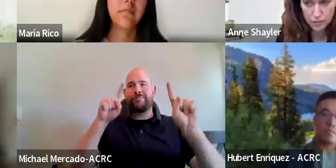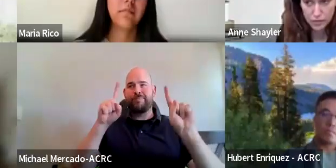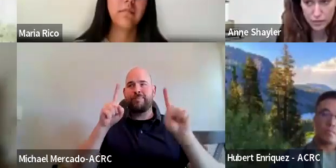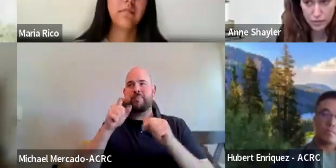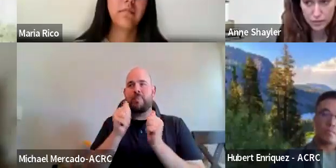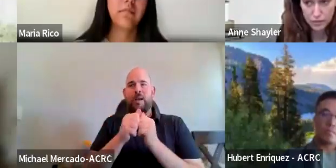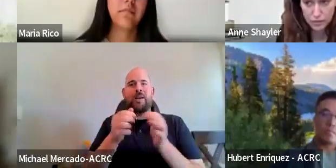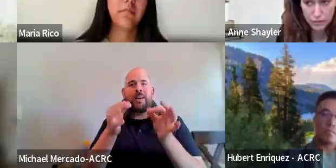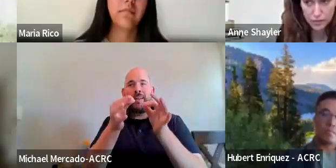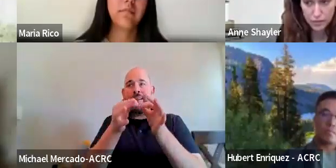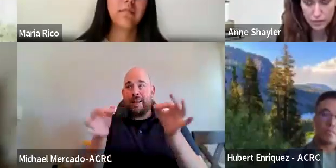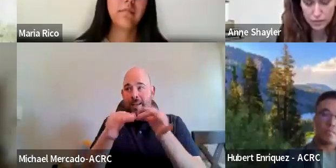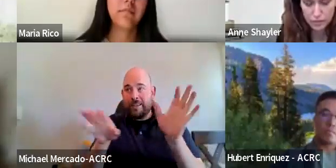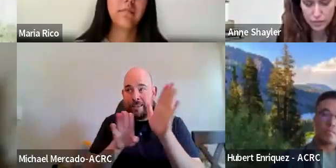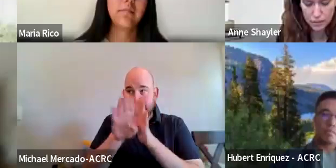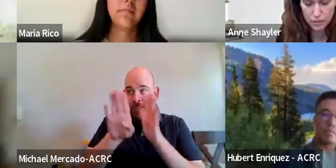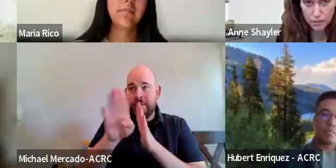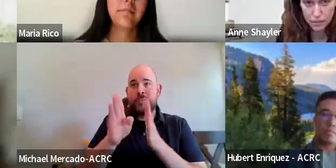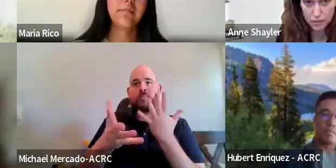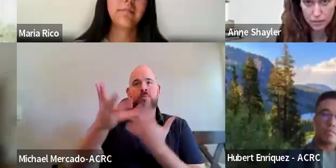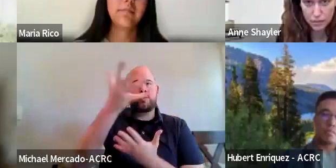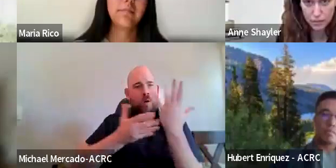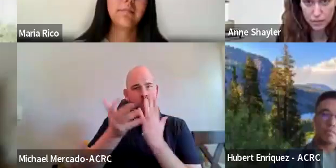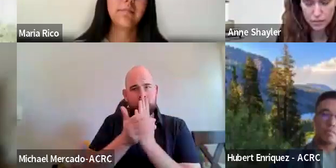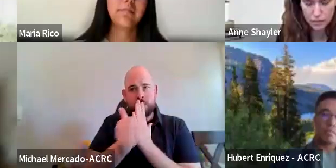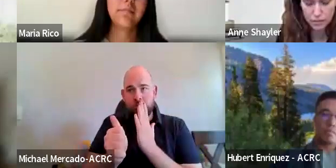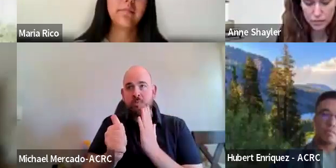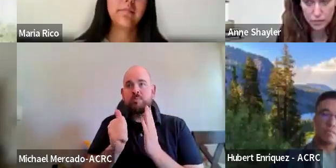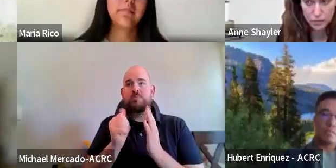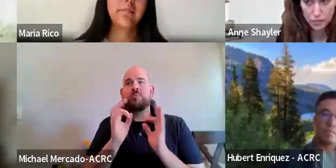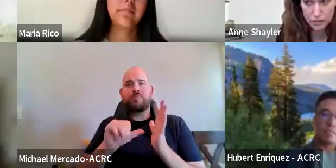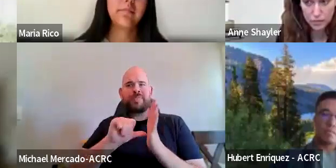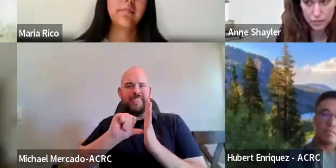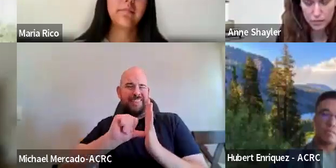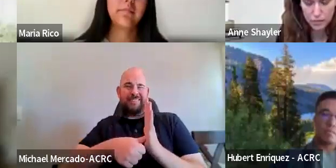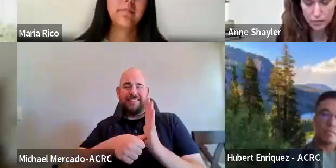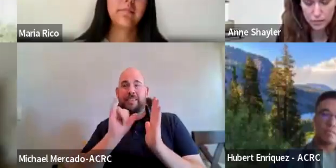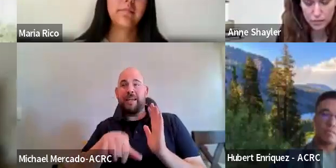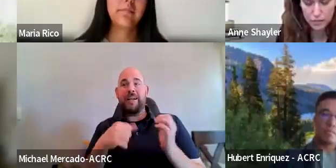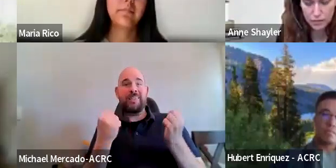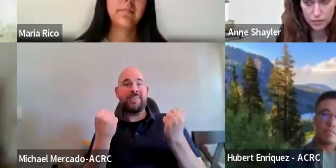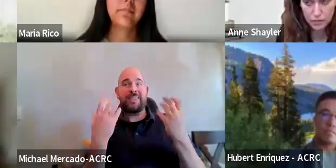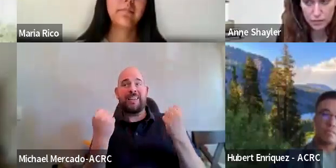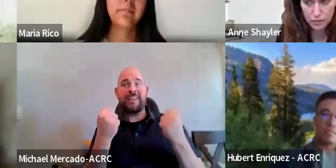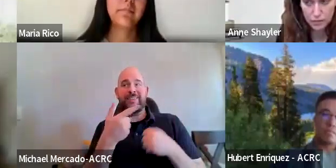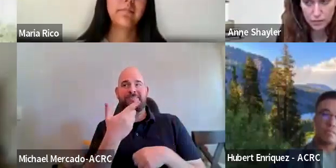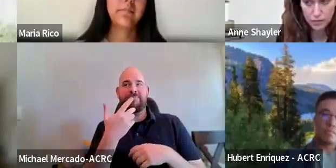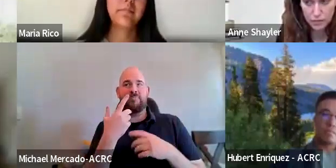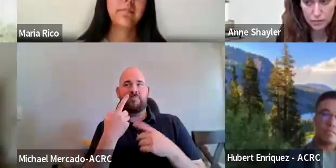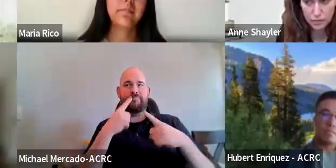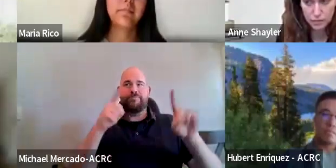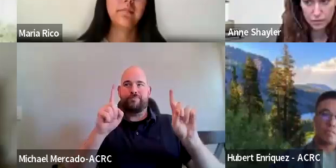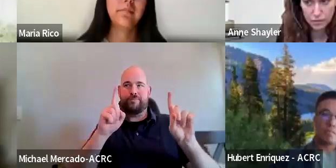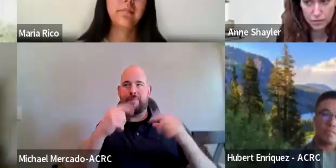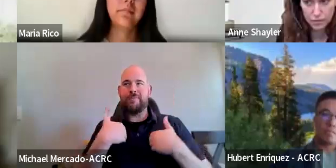the benefit of ASL is also that the language development and social skills